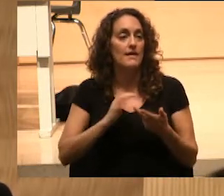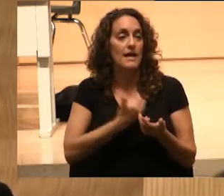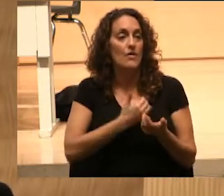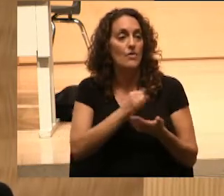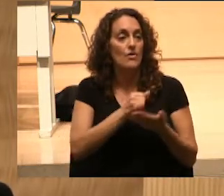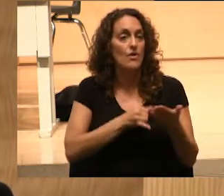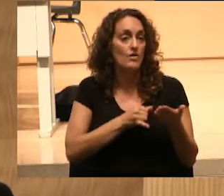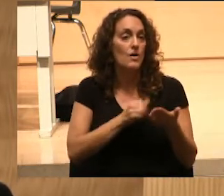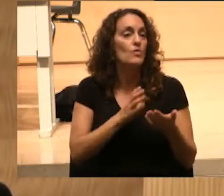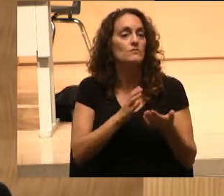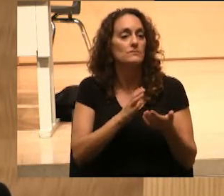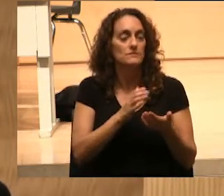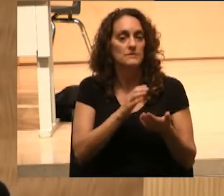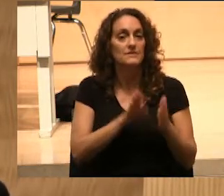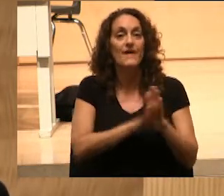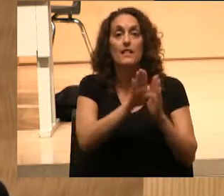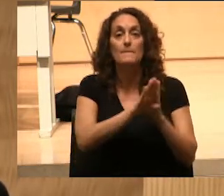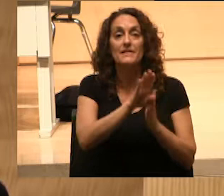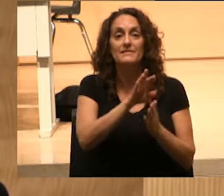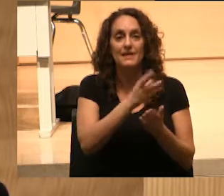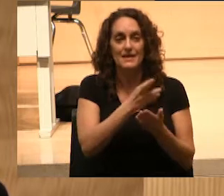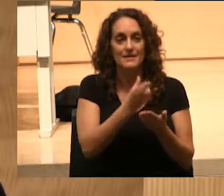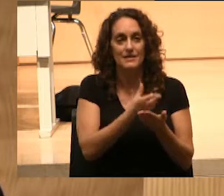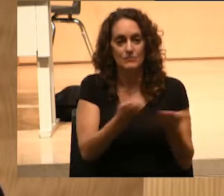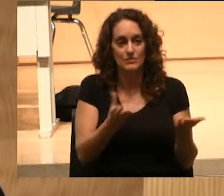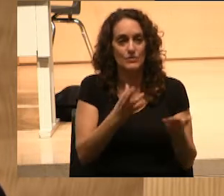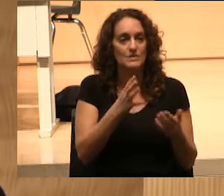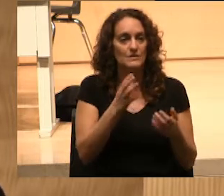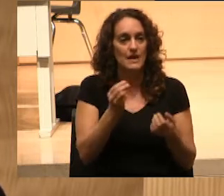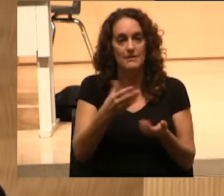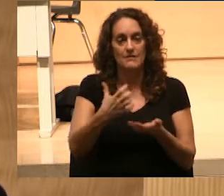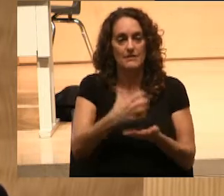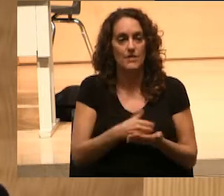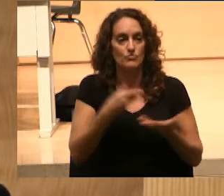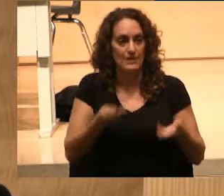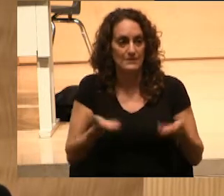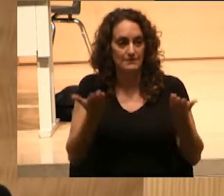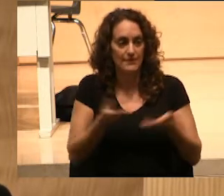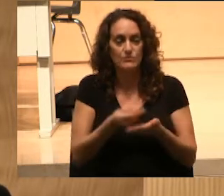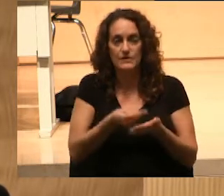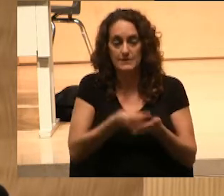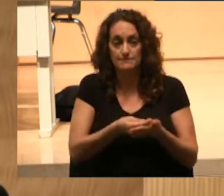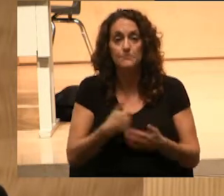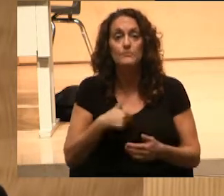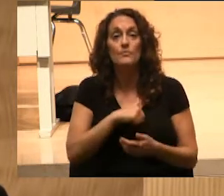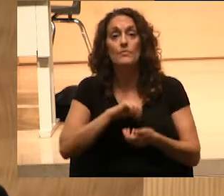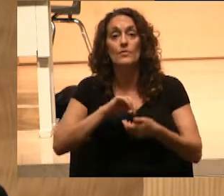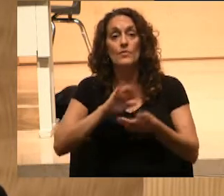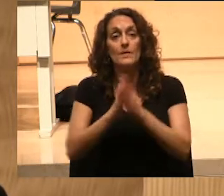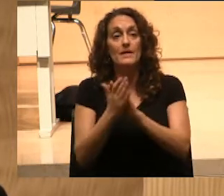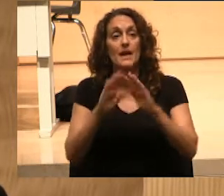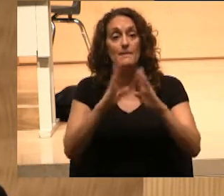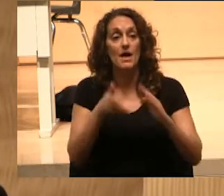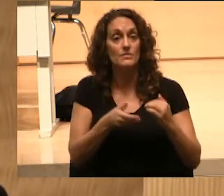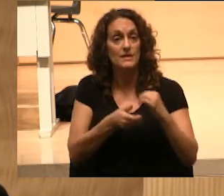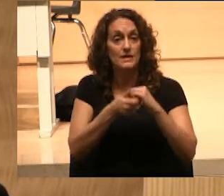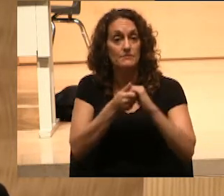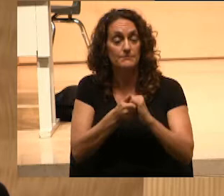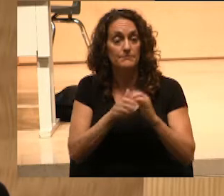in fundraising. So the reason we became a housing provider, we're